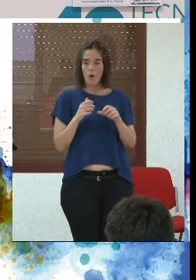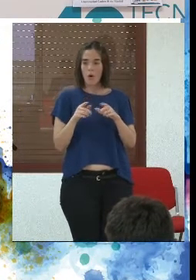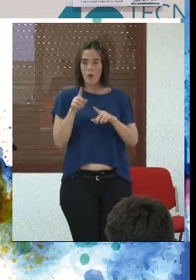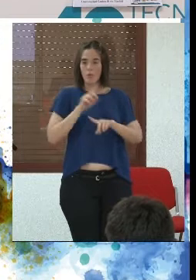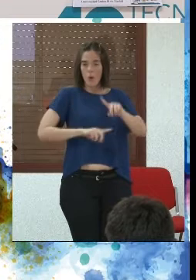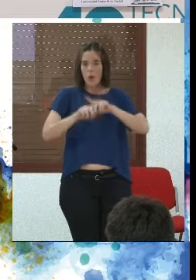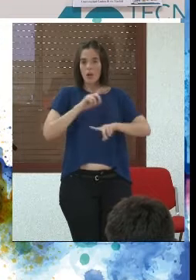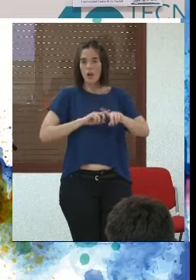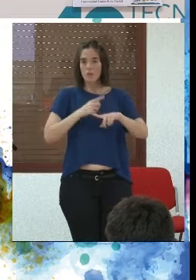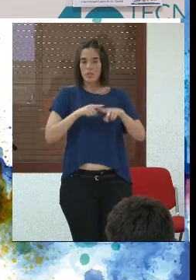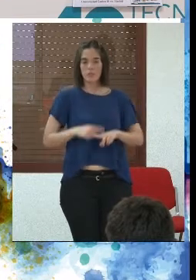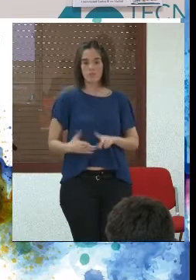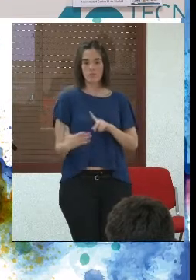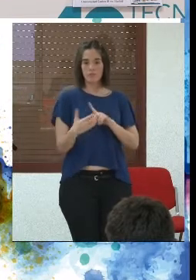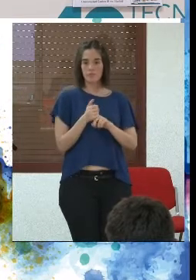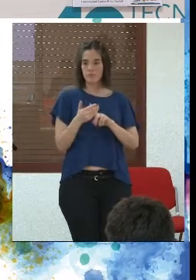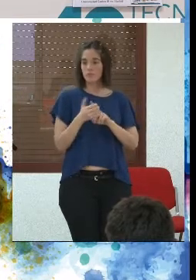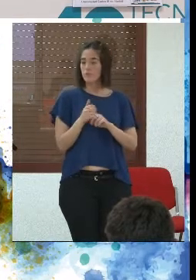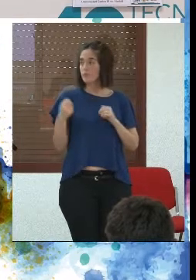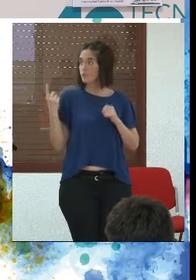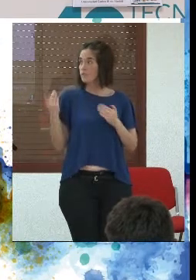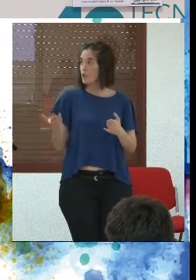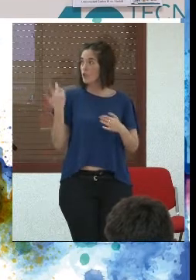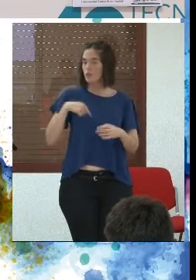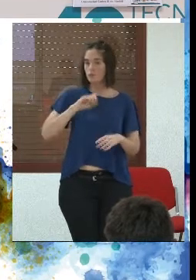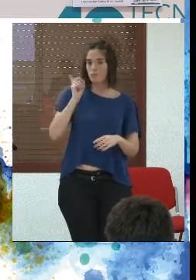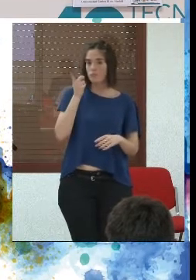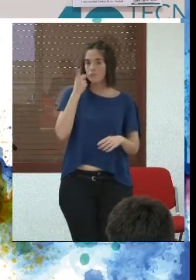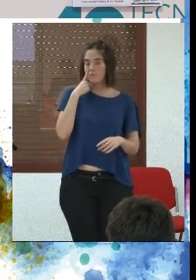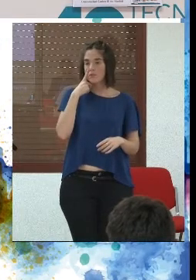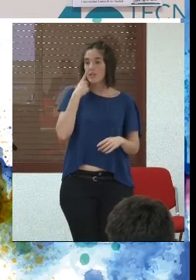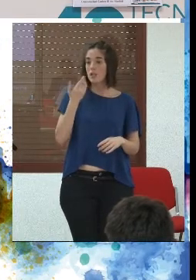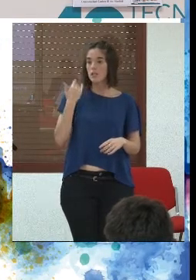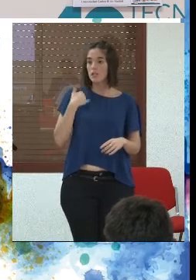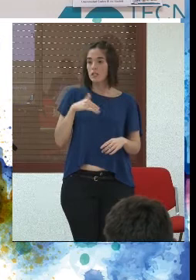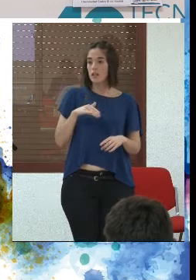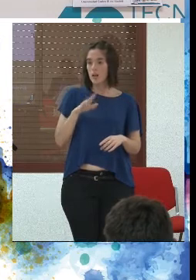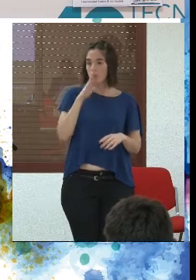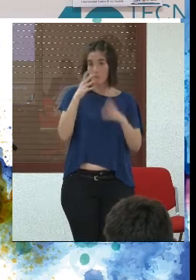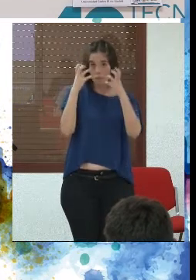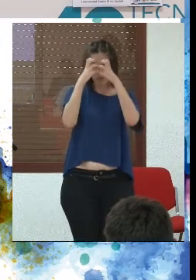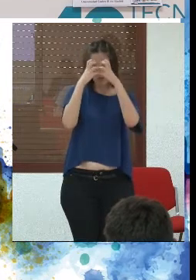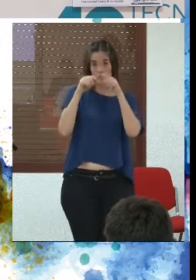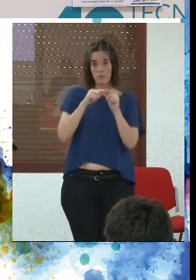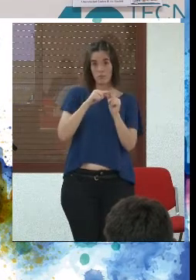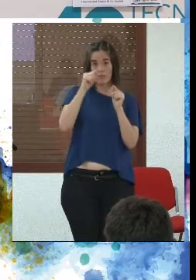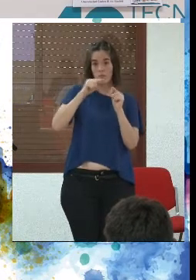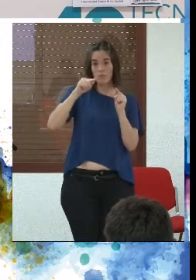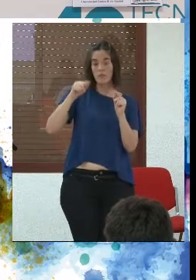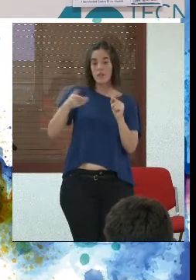obstacles. So when the patient intends to walk and we detect that intention through